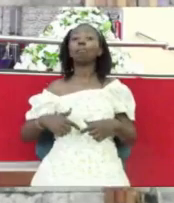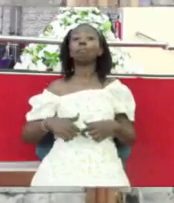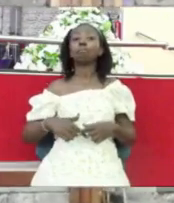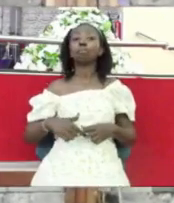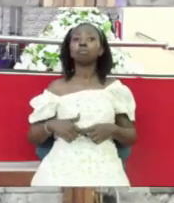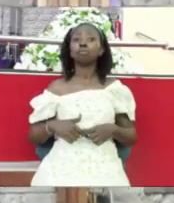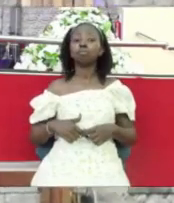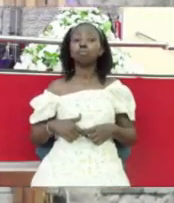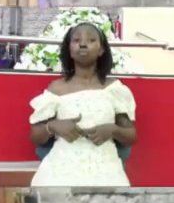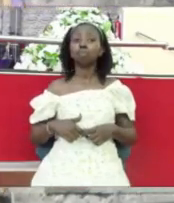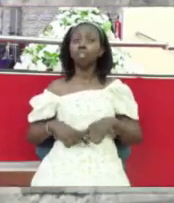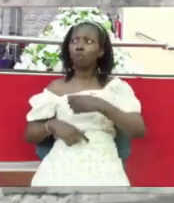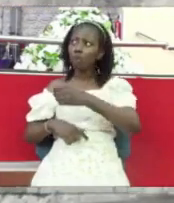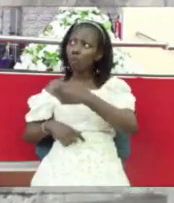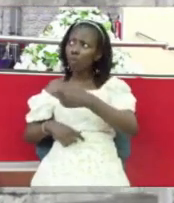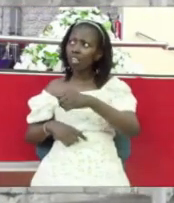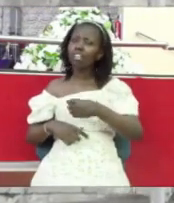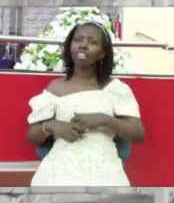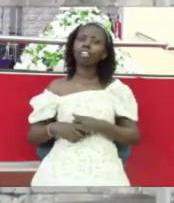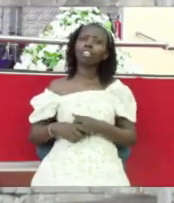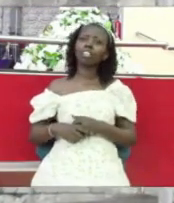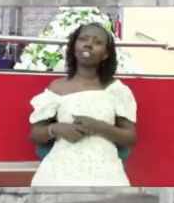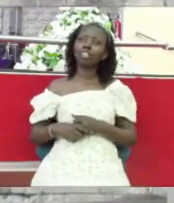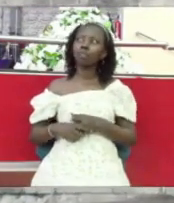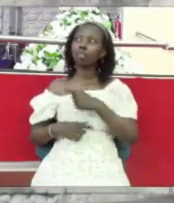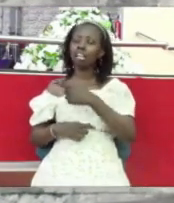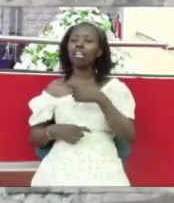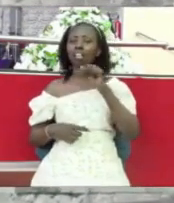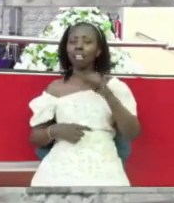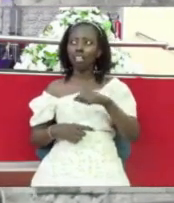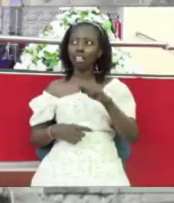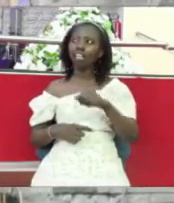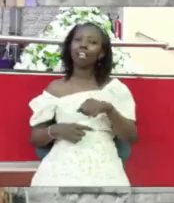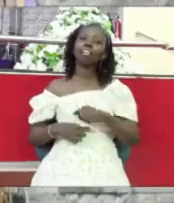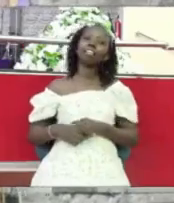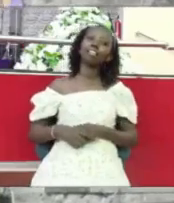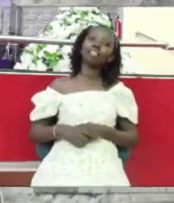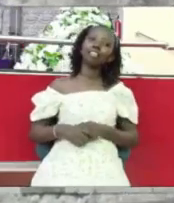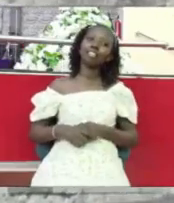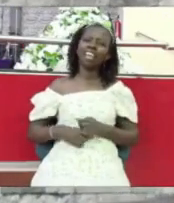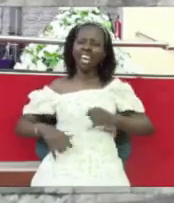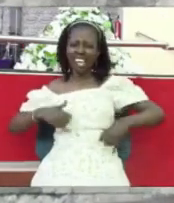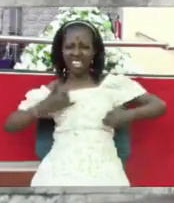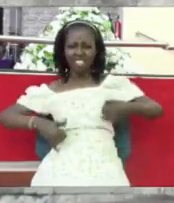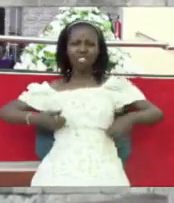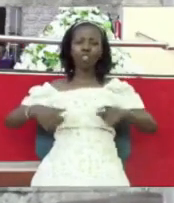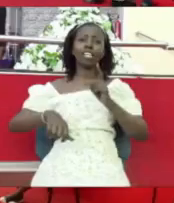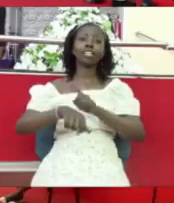ni nani amebisha mlango. Ni Johan, ni Jeff. Pengine ni Johani, pengine ni. Enjoy the time that you